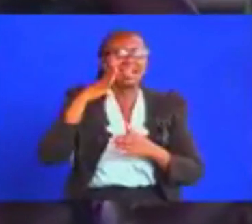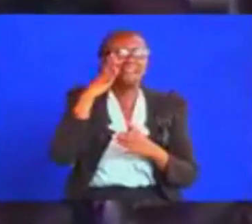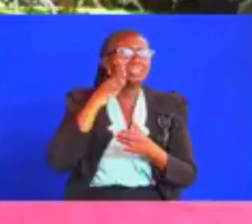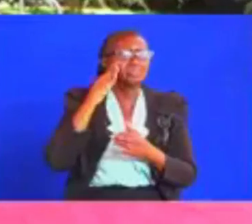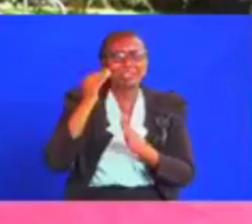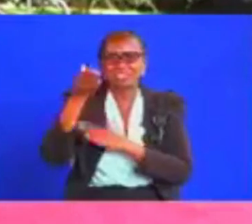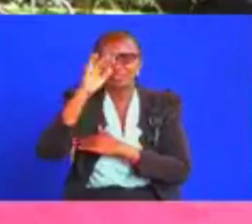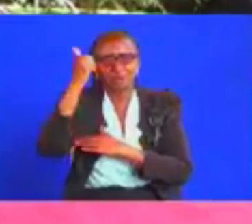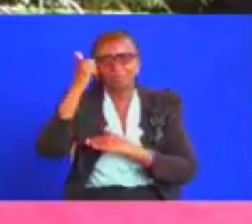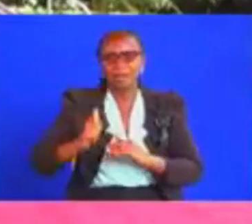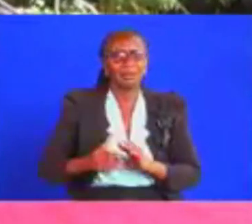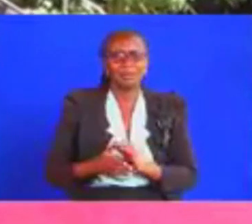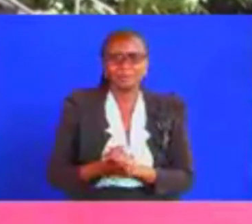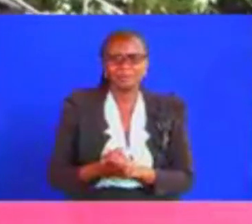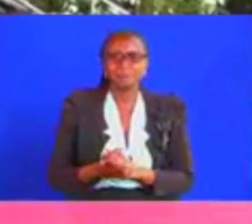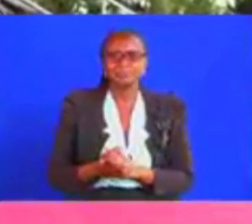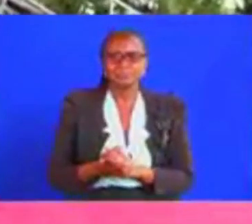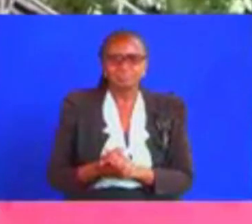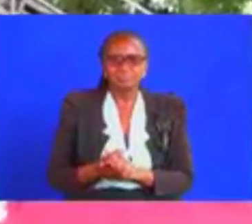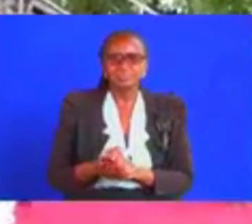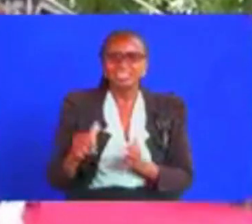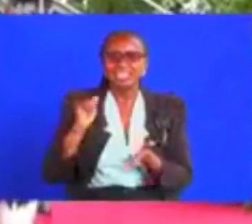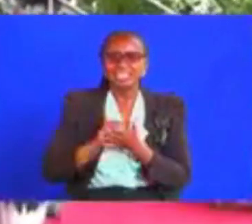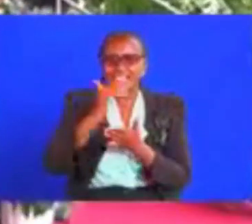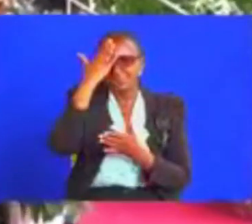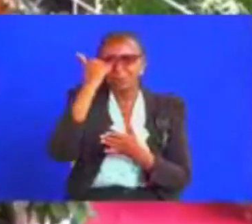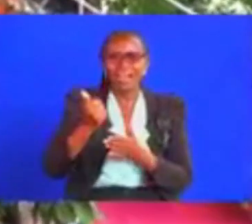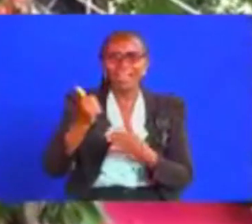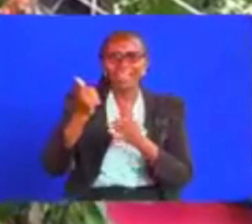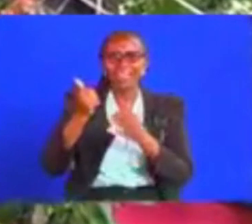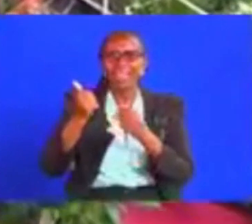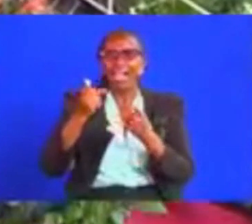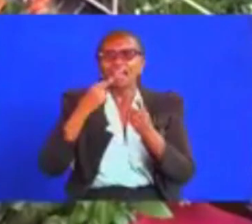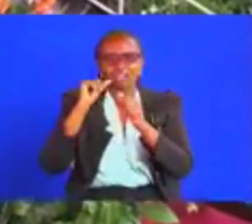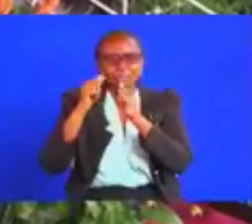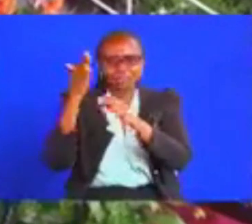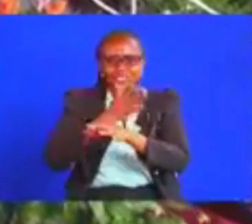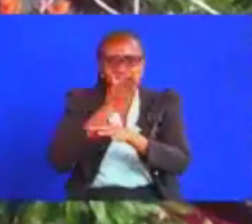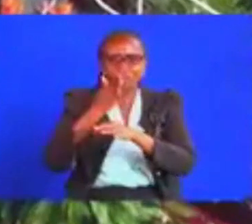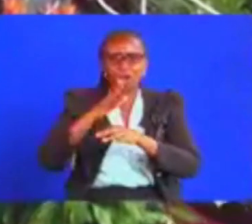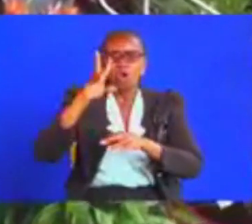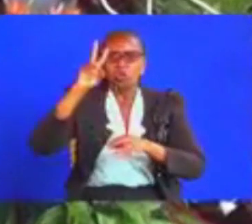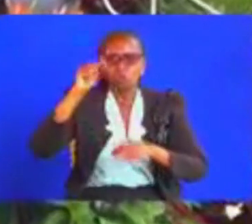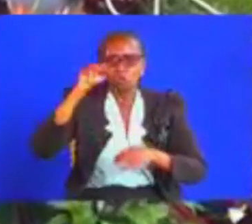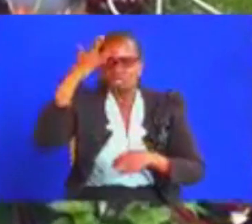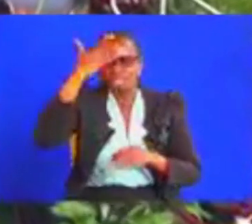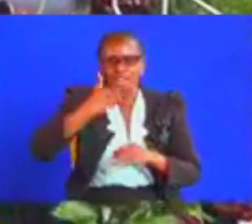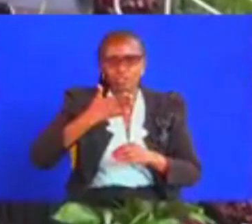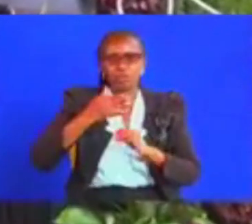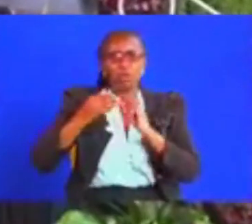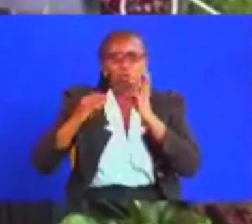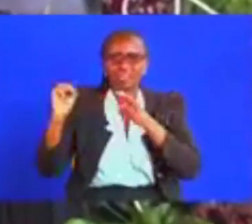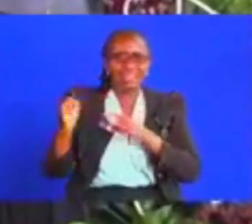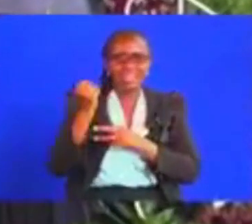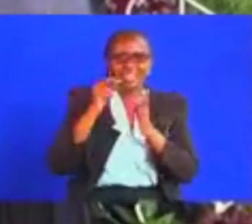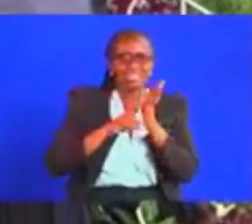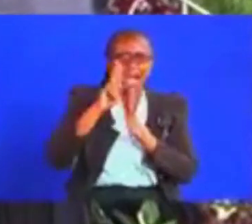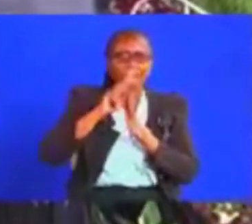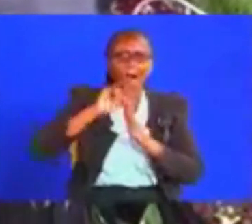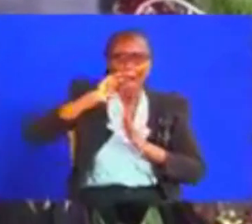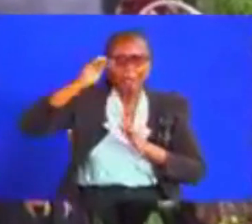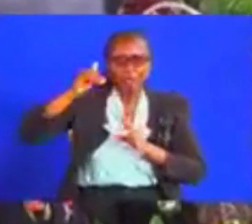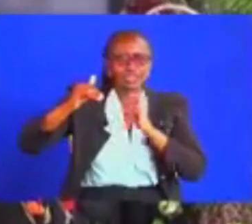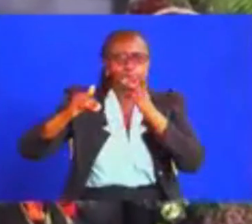Savior. That's why I raised that song. No shadow you won't light up, mountain you won't climb